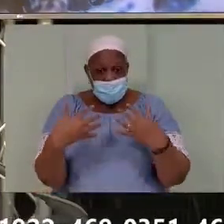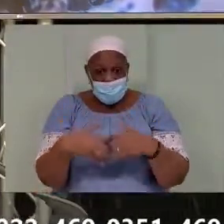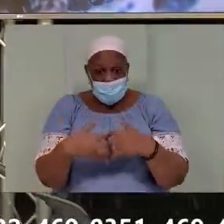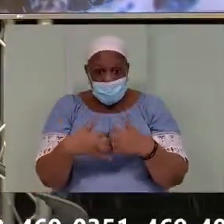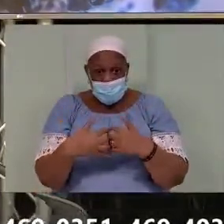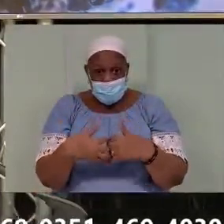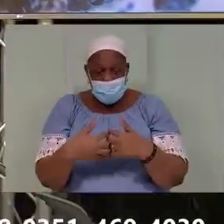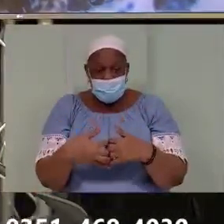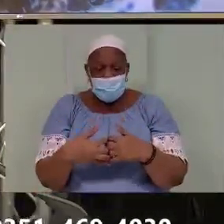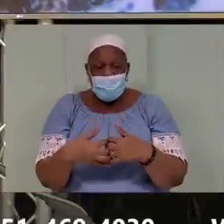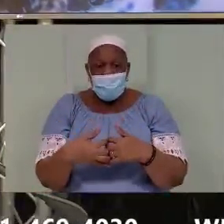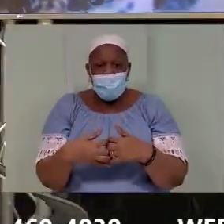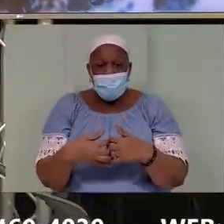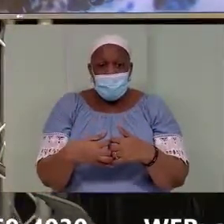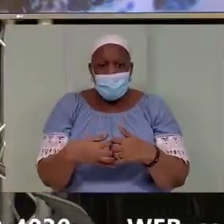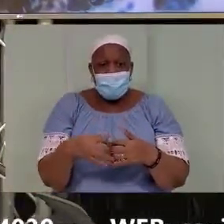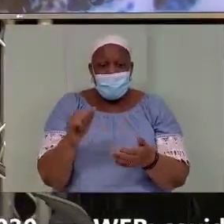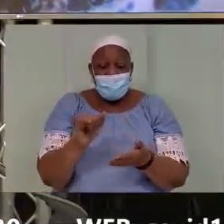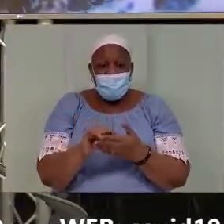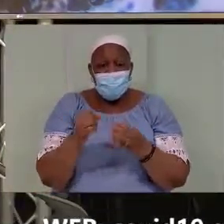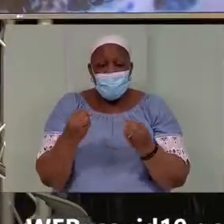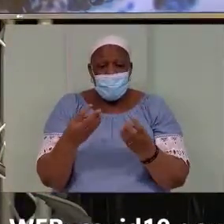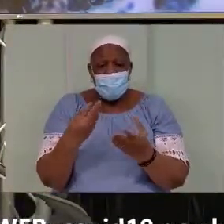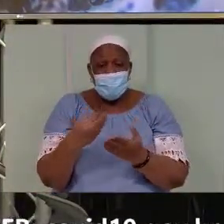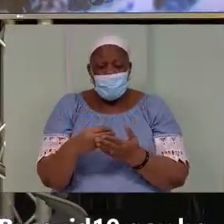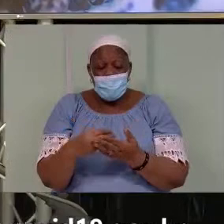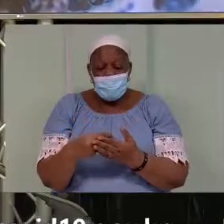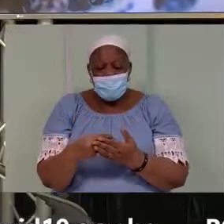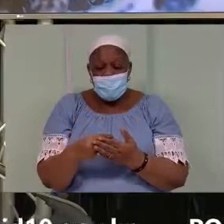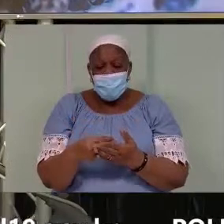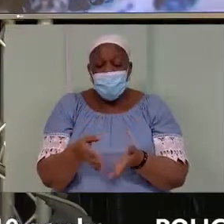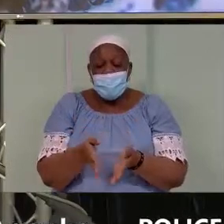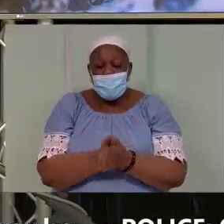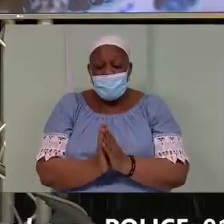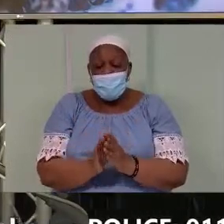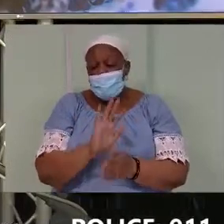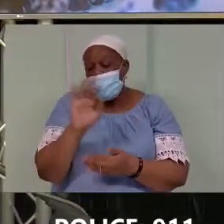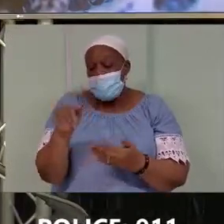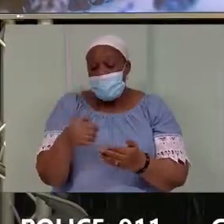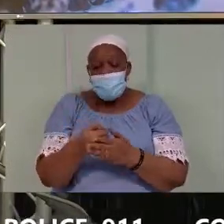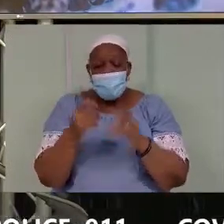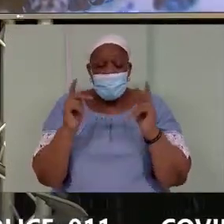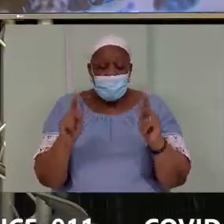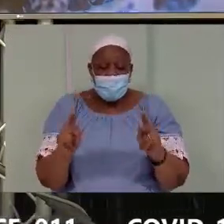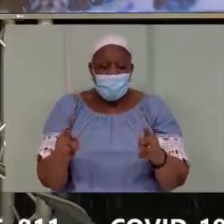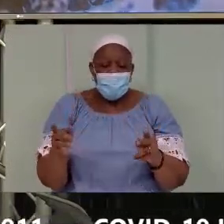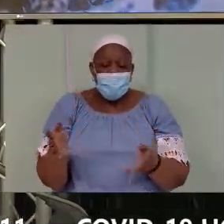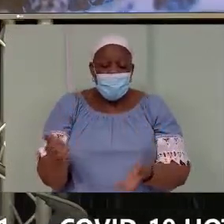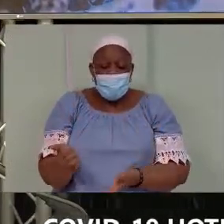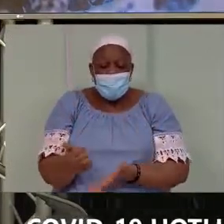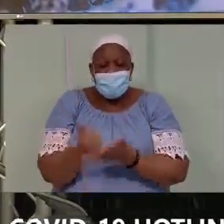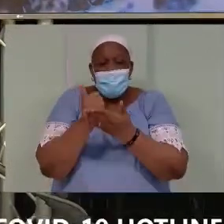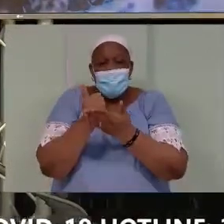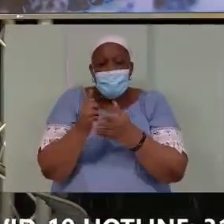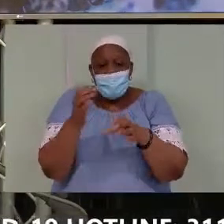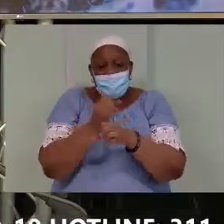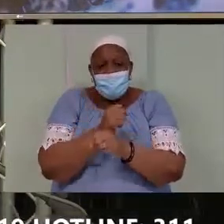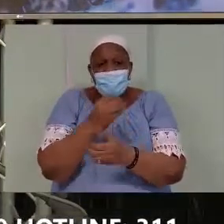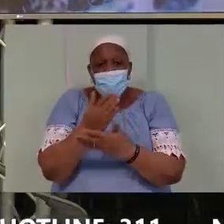we seek your support as an all-of-society approach to fortify our borders. Thank you, Mr. Williams.